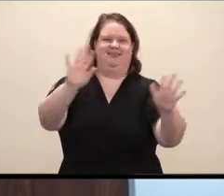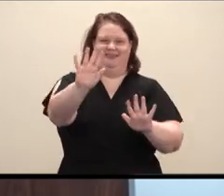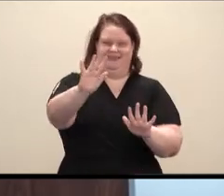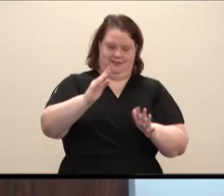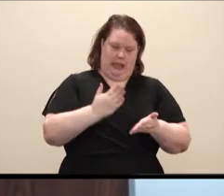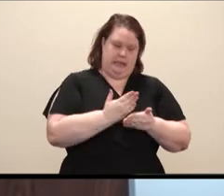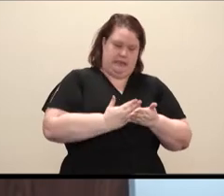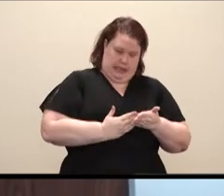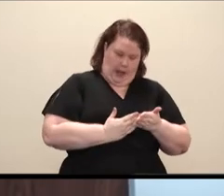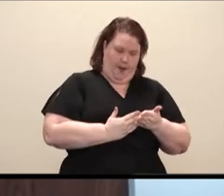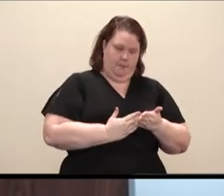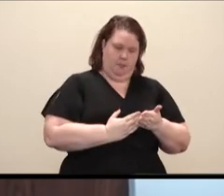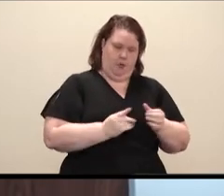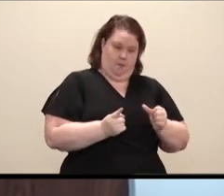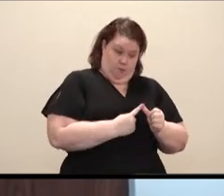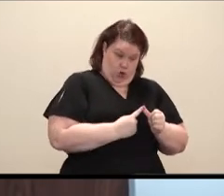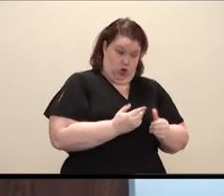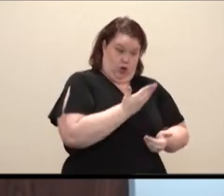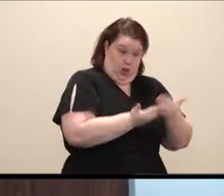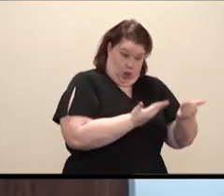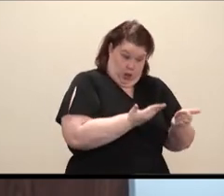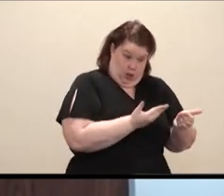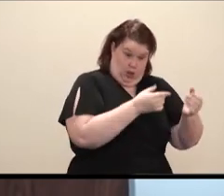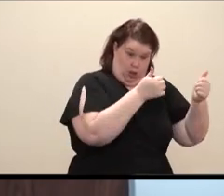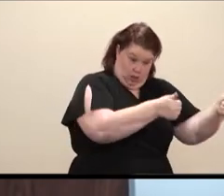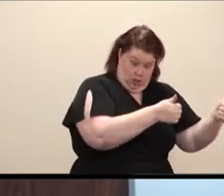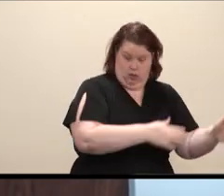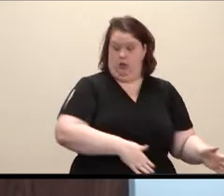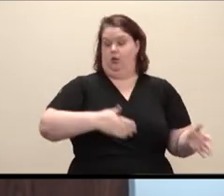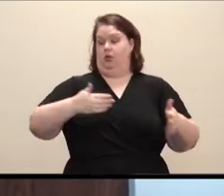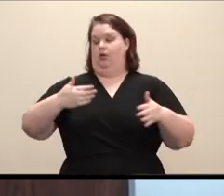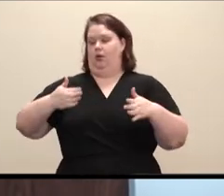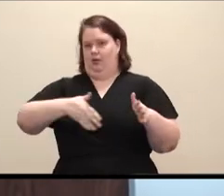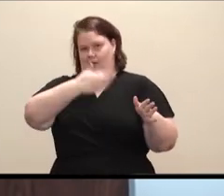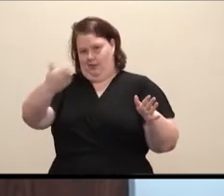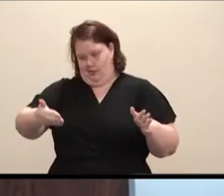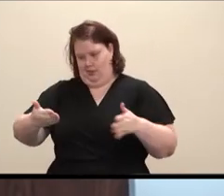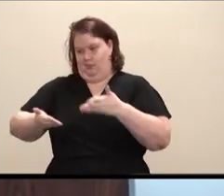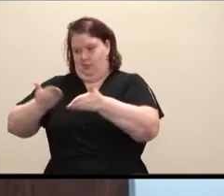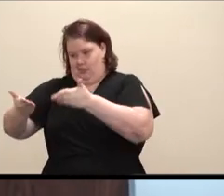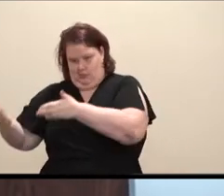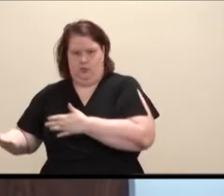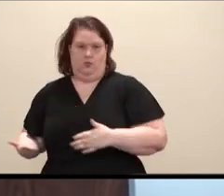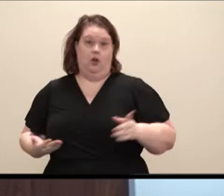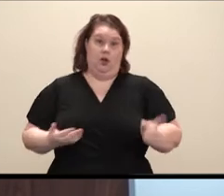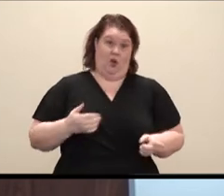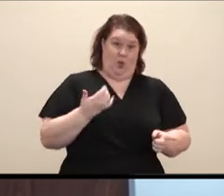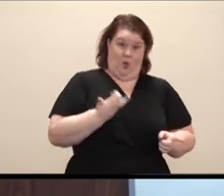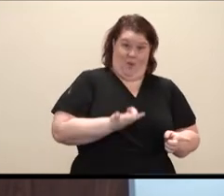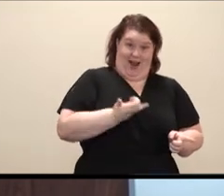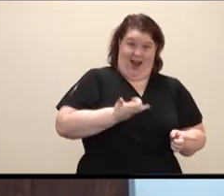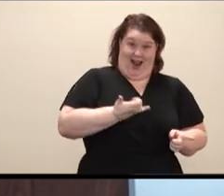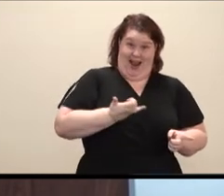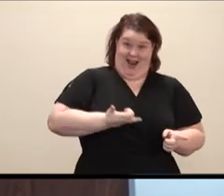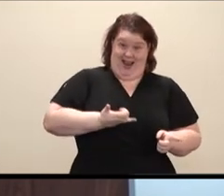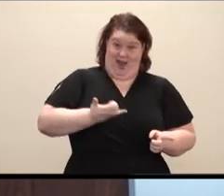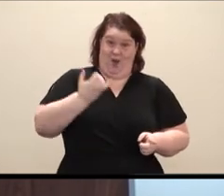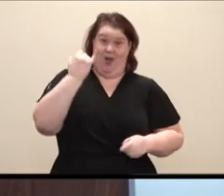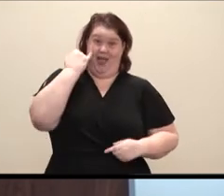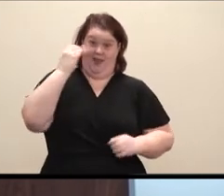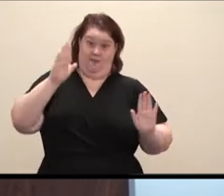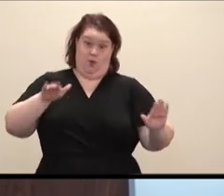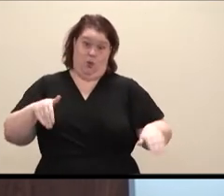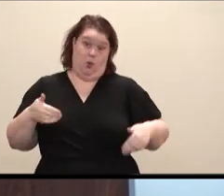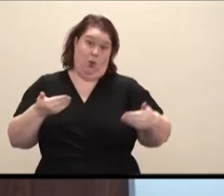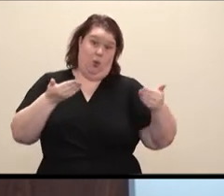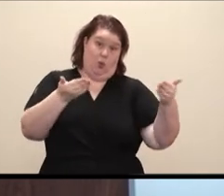actually up and off the ground. Because once you issue those bonds, while we're in a very low interest rate environment now and expect to